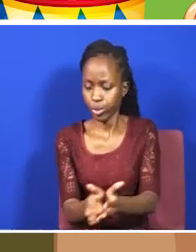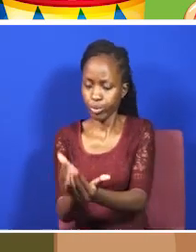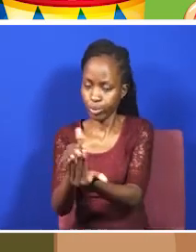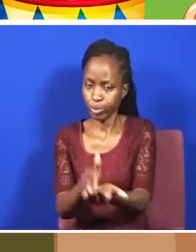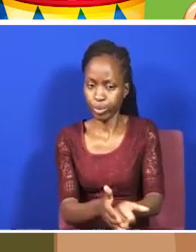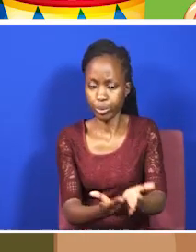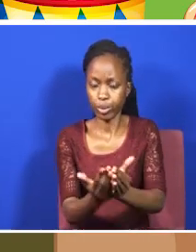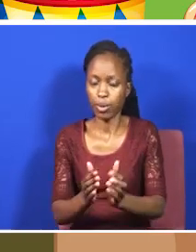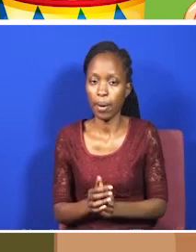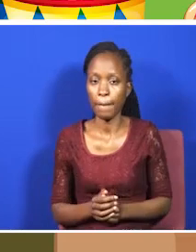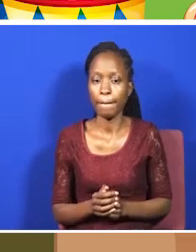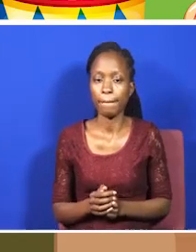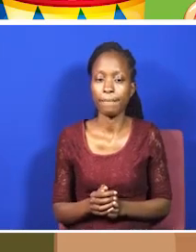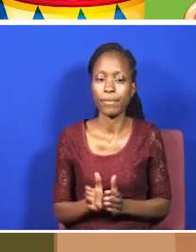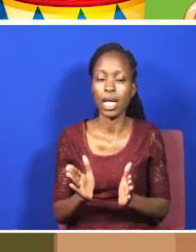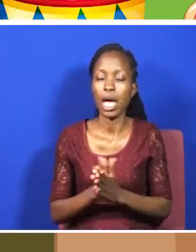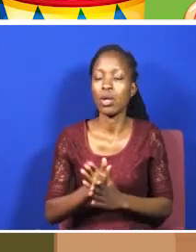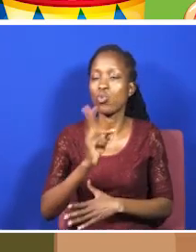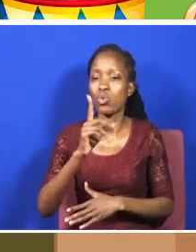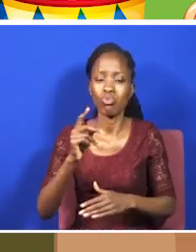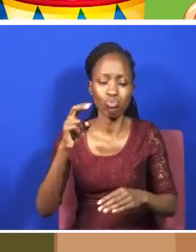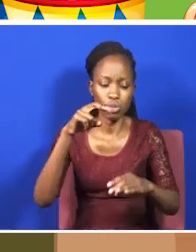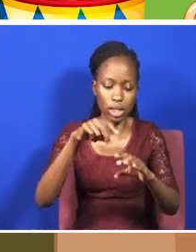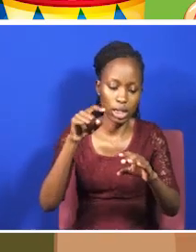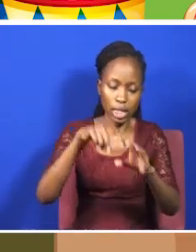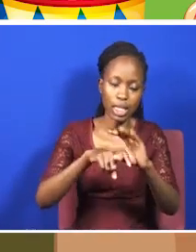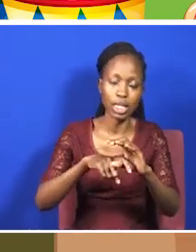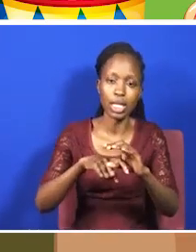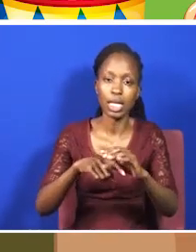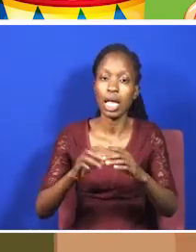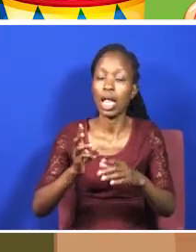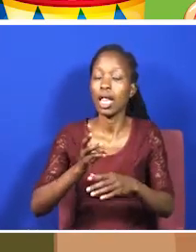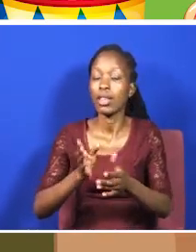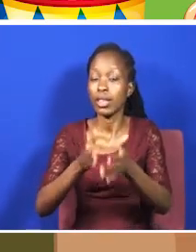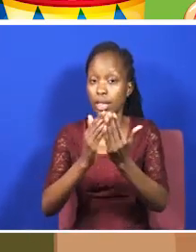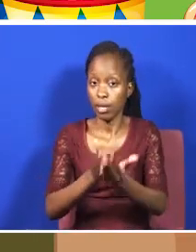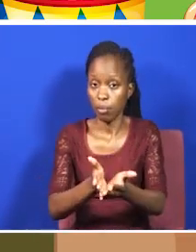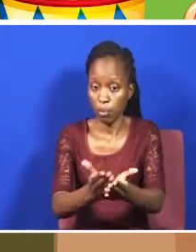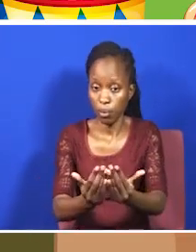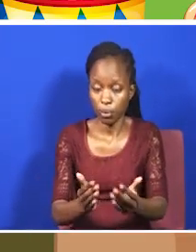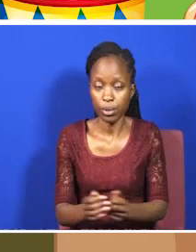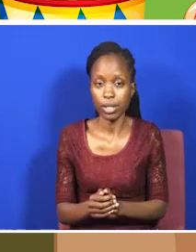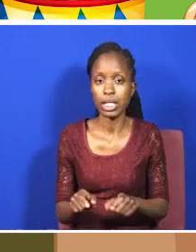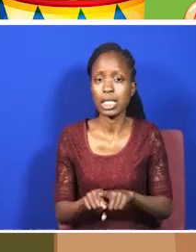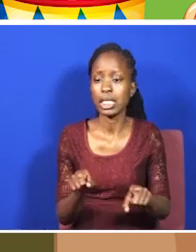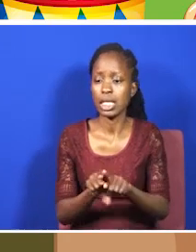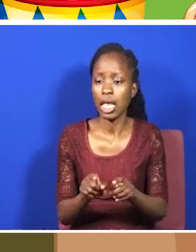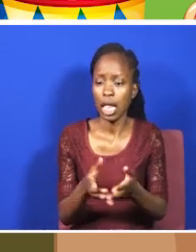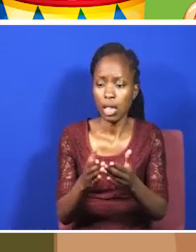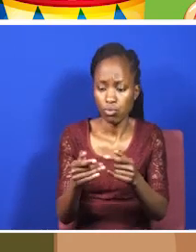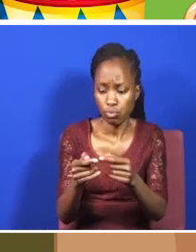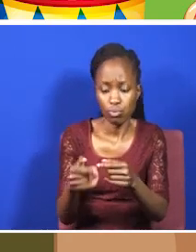so that wind was pushing the boat either side, and the water was coming inside the